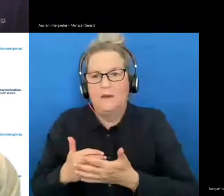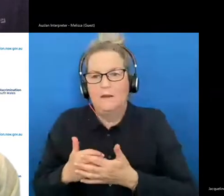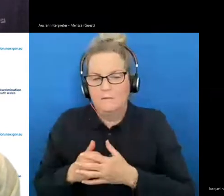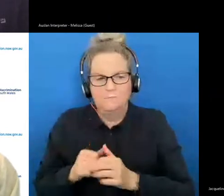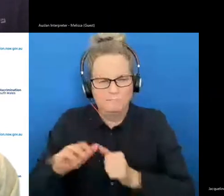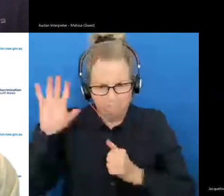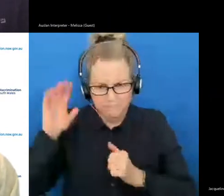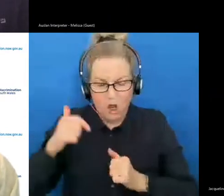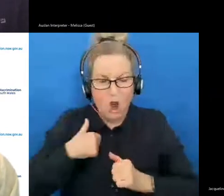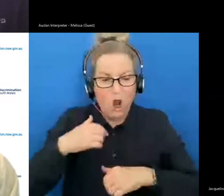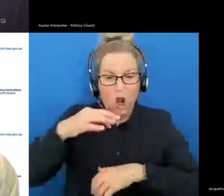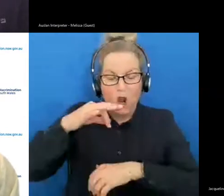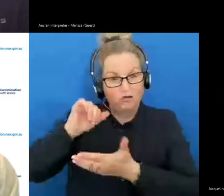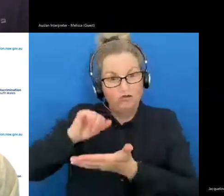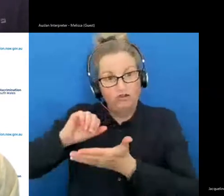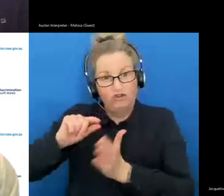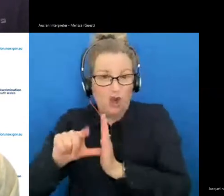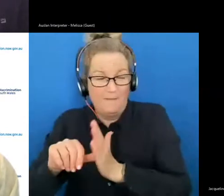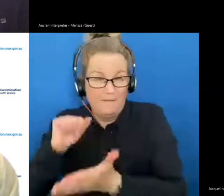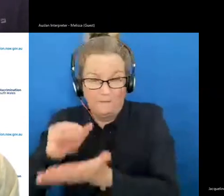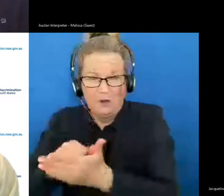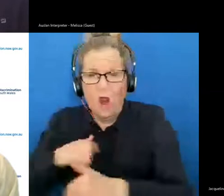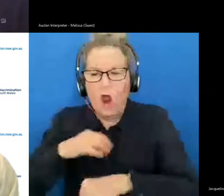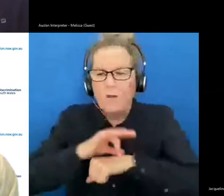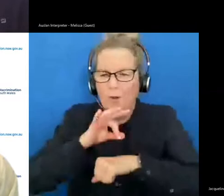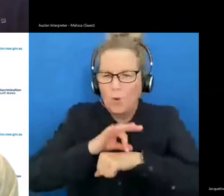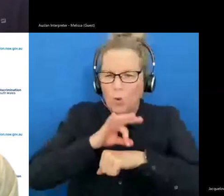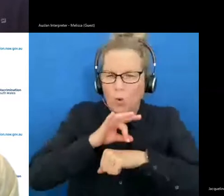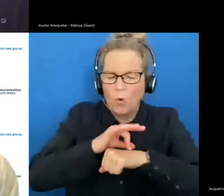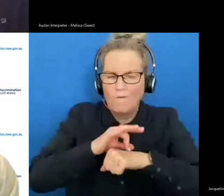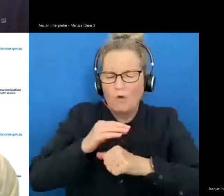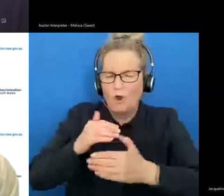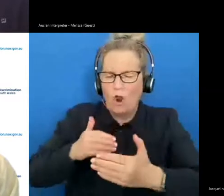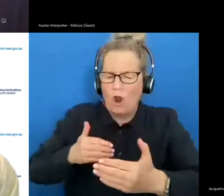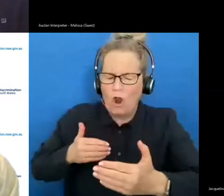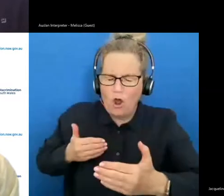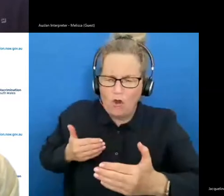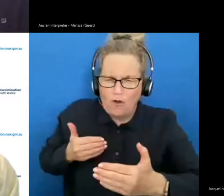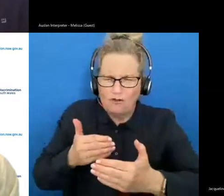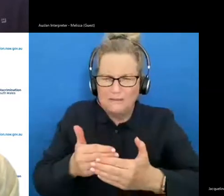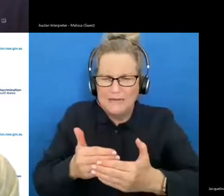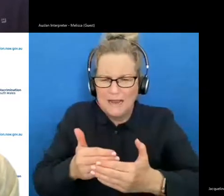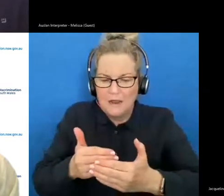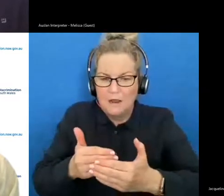of hospital, I mean, I was in hospital a long time, but and into